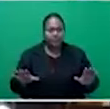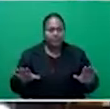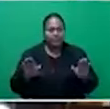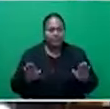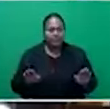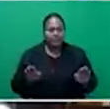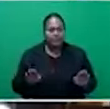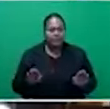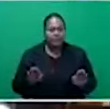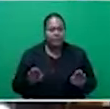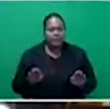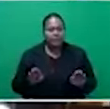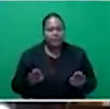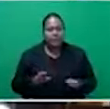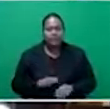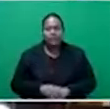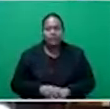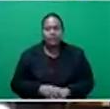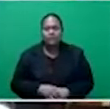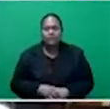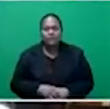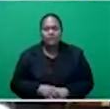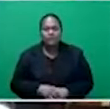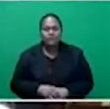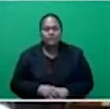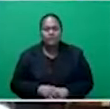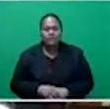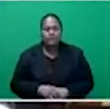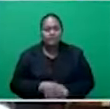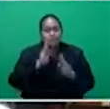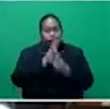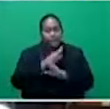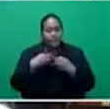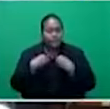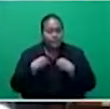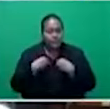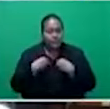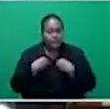Order. Private businesses, Mr. Speaker, sir.